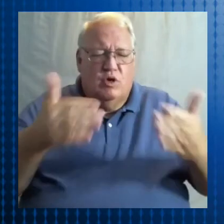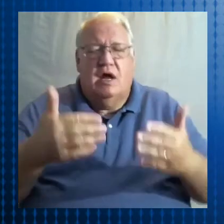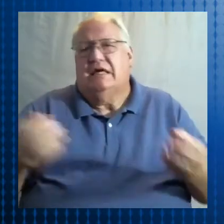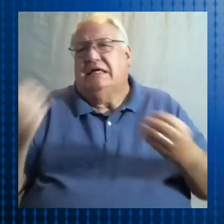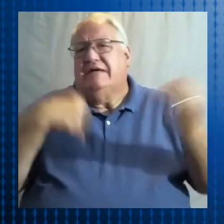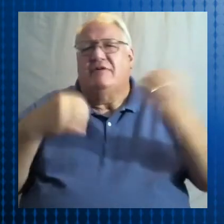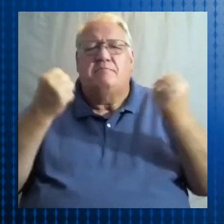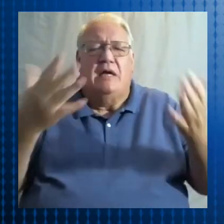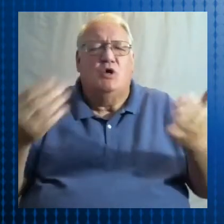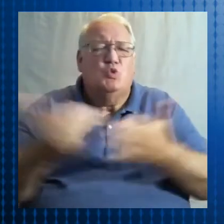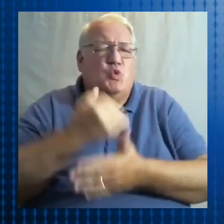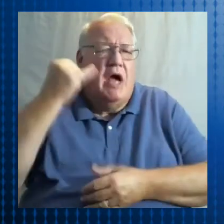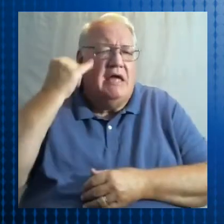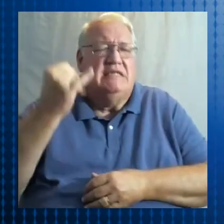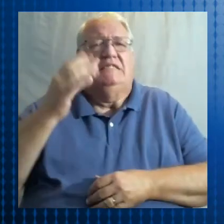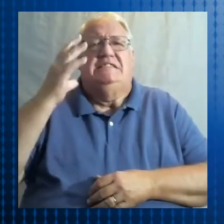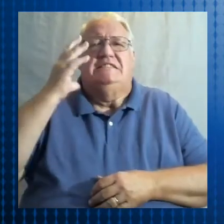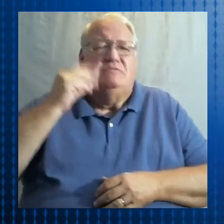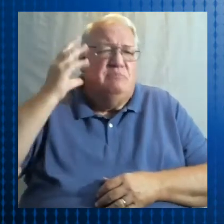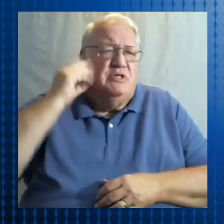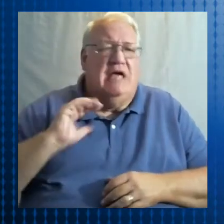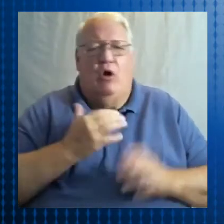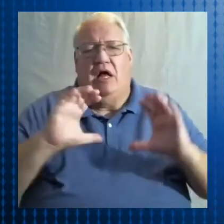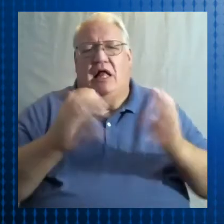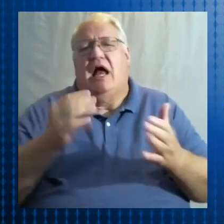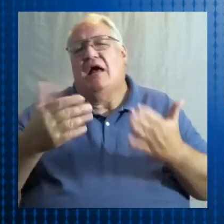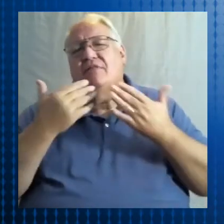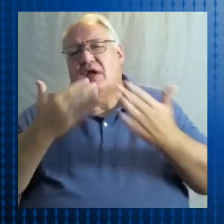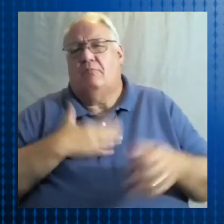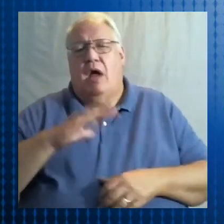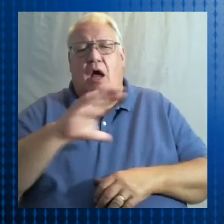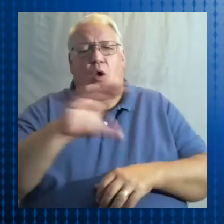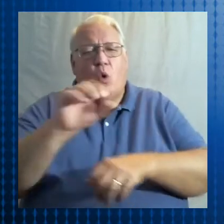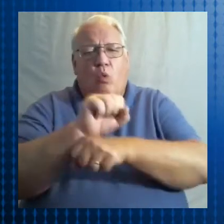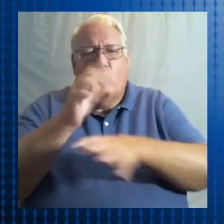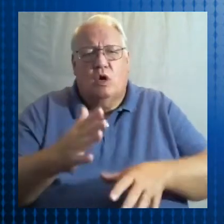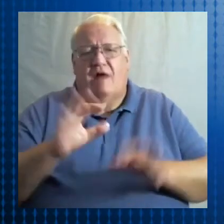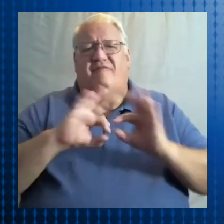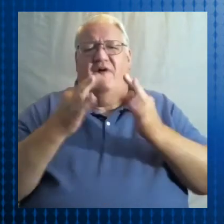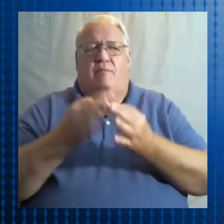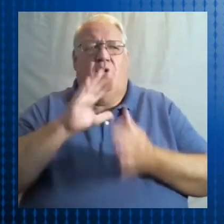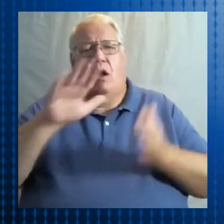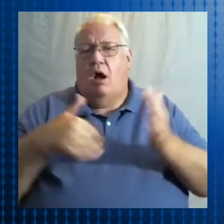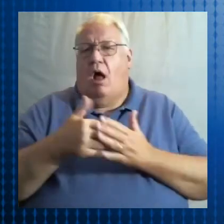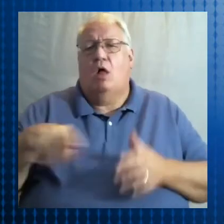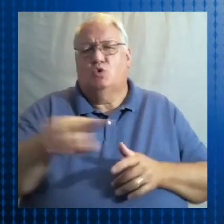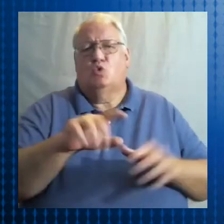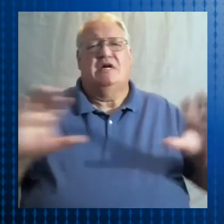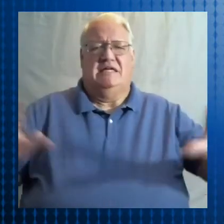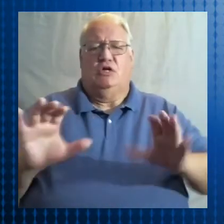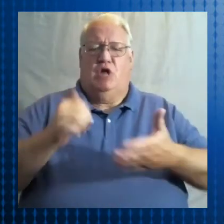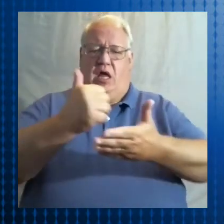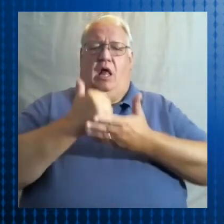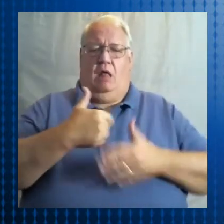and experiences for our classrooms. And thank you to all of my coworkers and family for all you have done to help me achieve